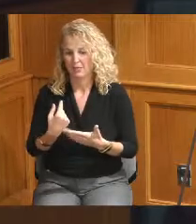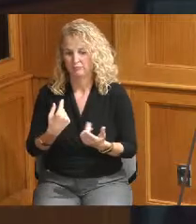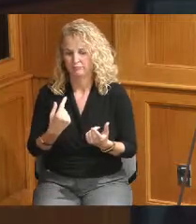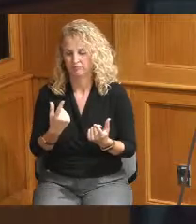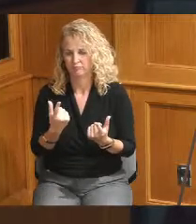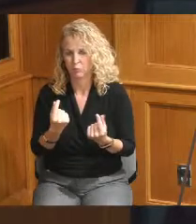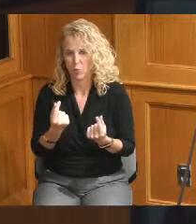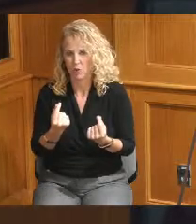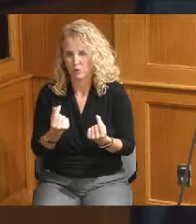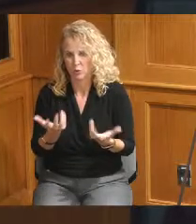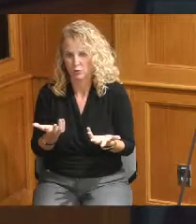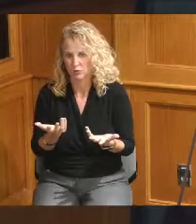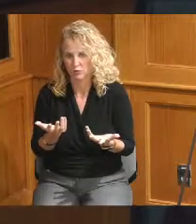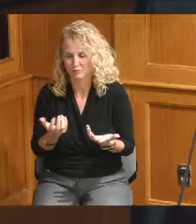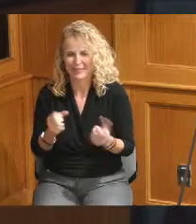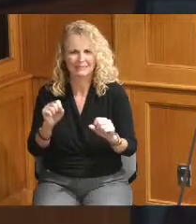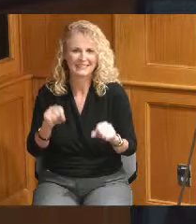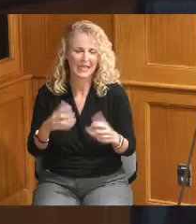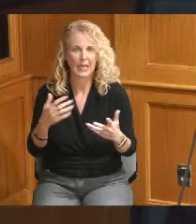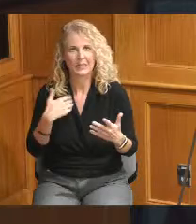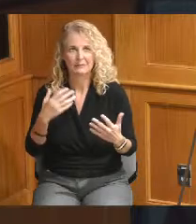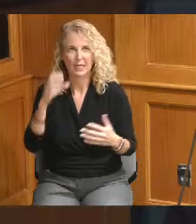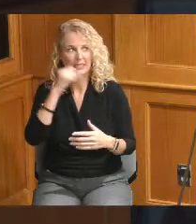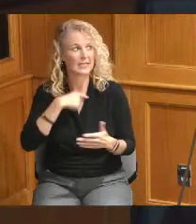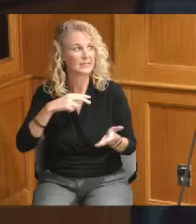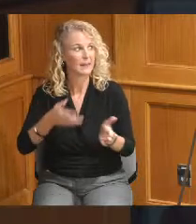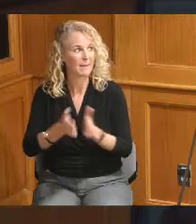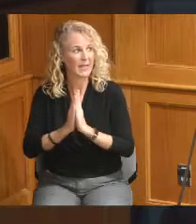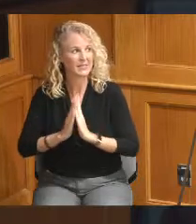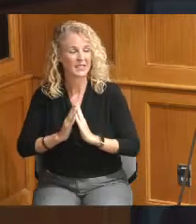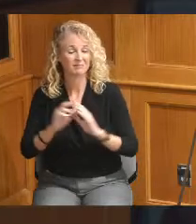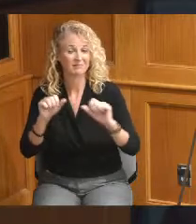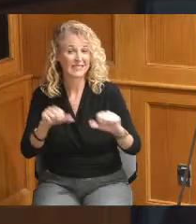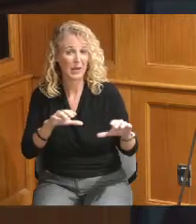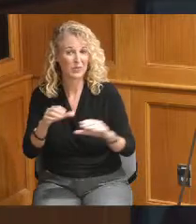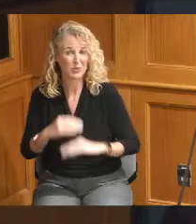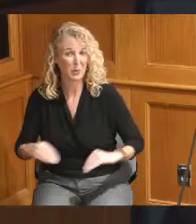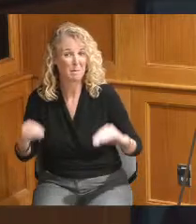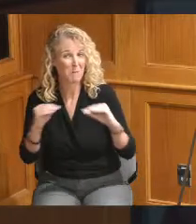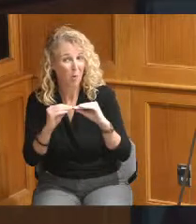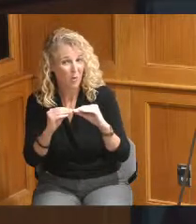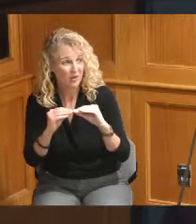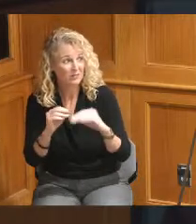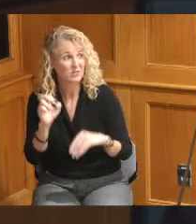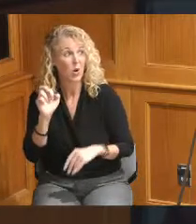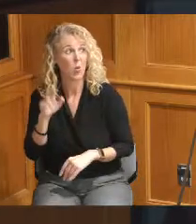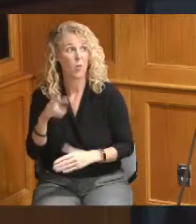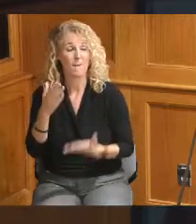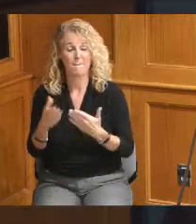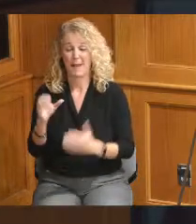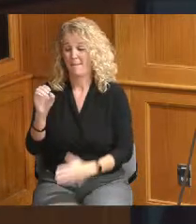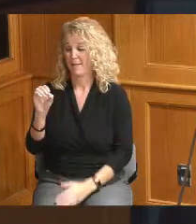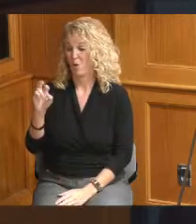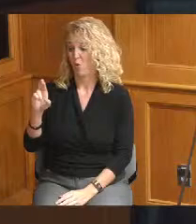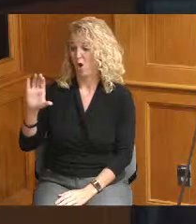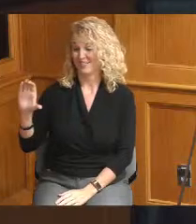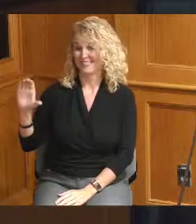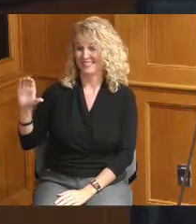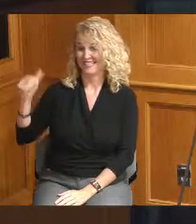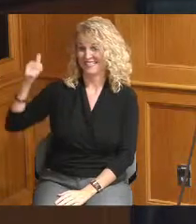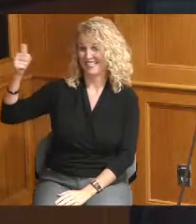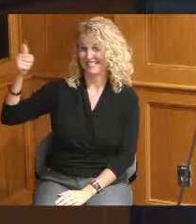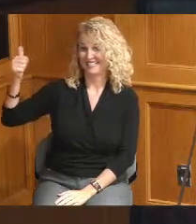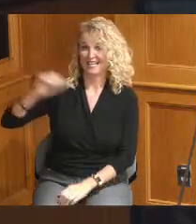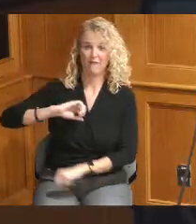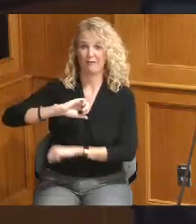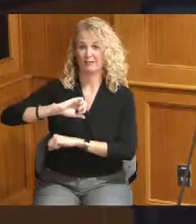any ability to do more, I guess is my question, related to the land bank? Or does the ORC prescribe a